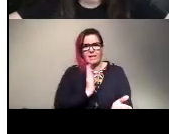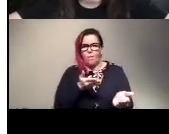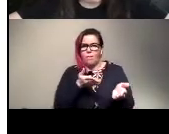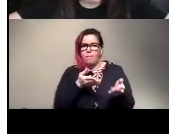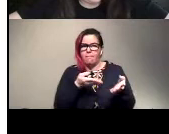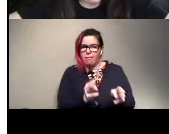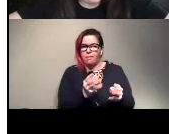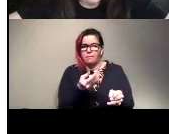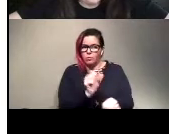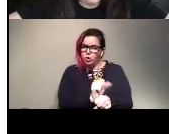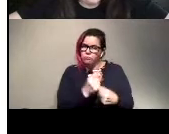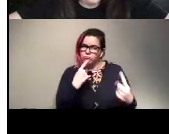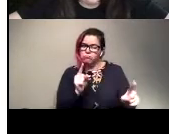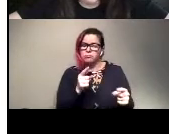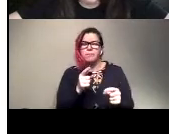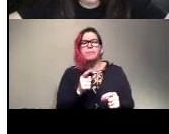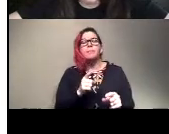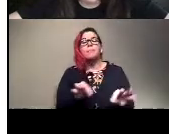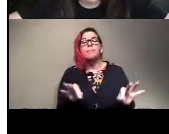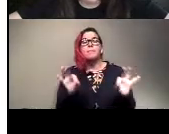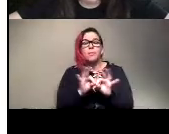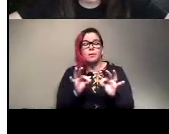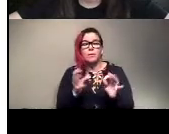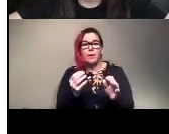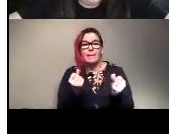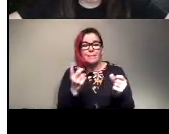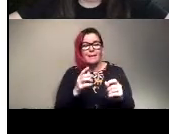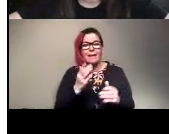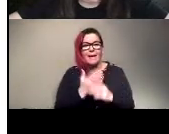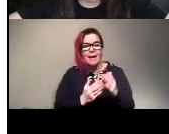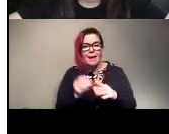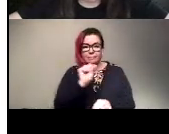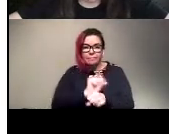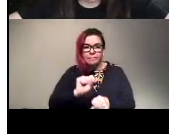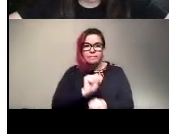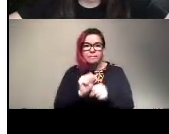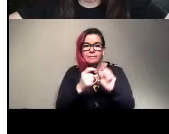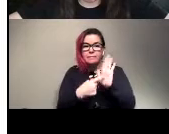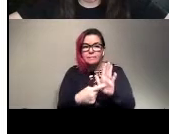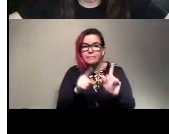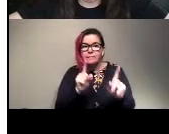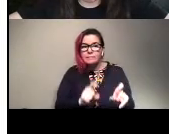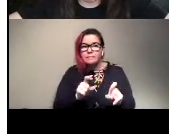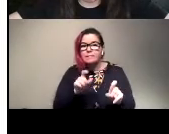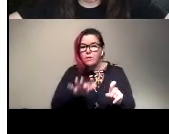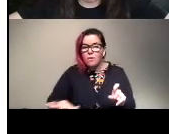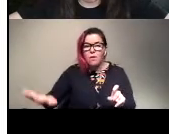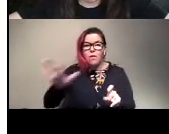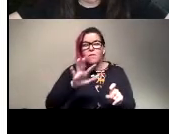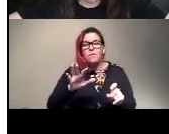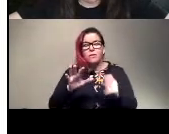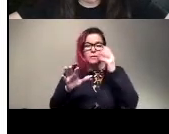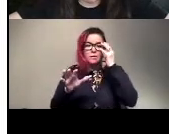working. But more importantly, with that many hands at the, doing it, the student sourcing or crowdsourcing that we're